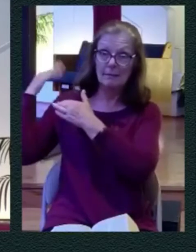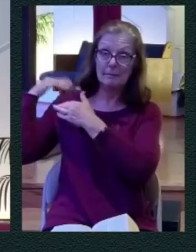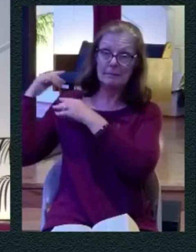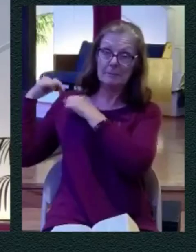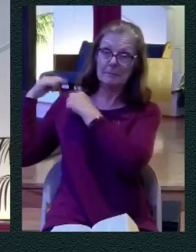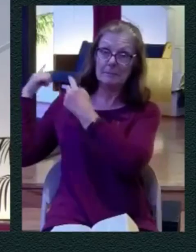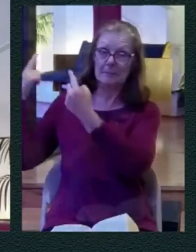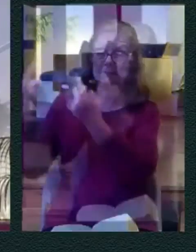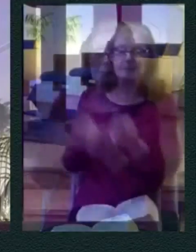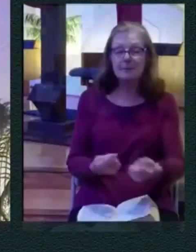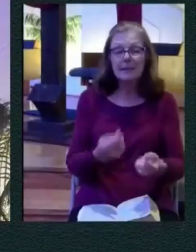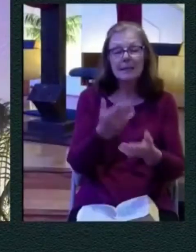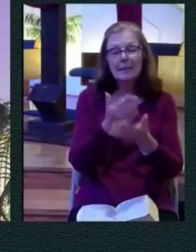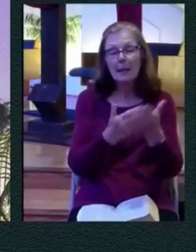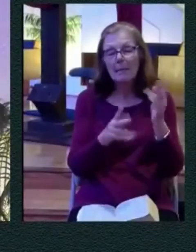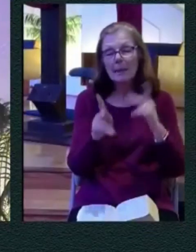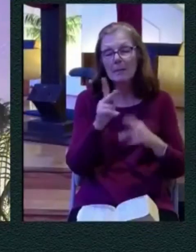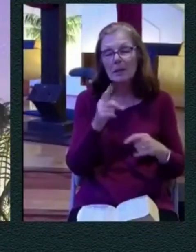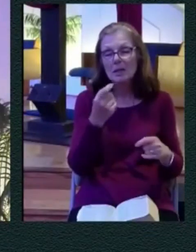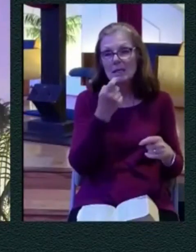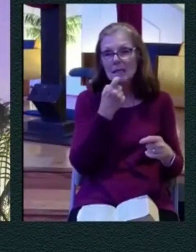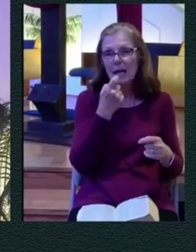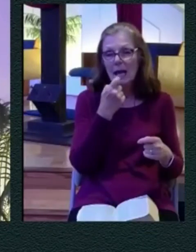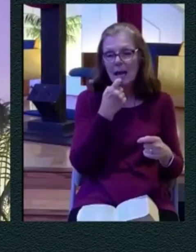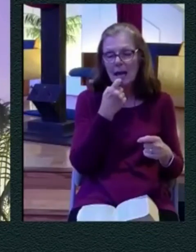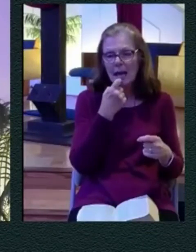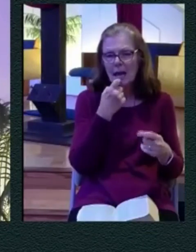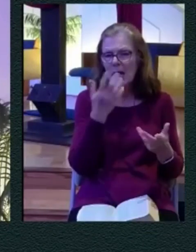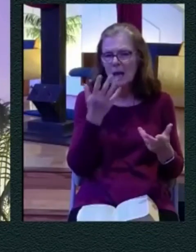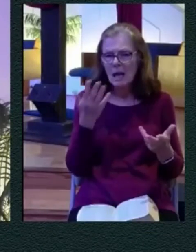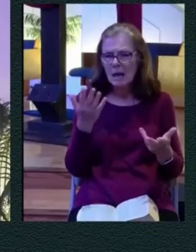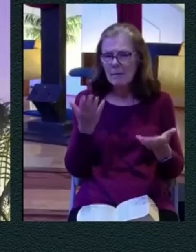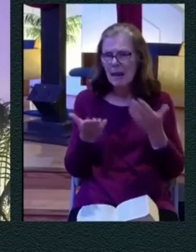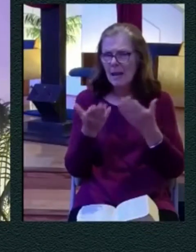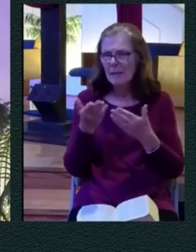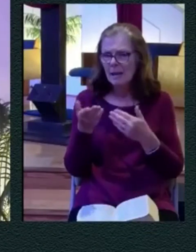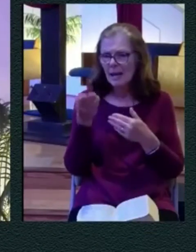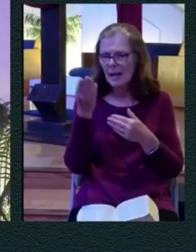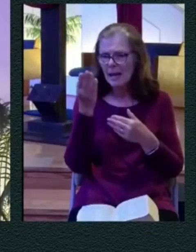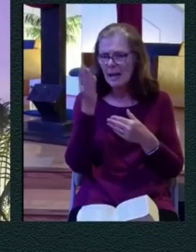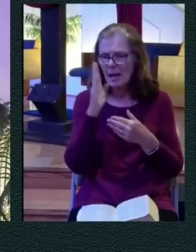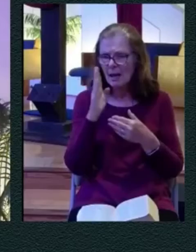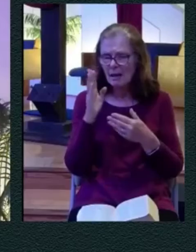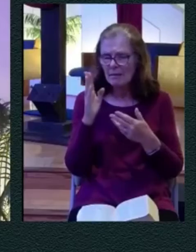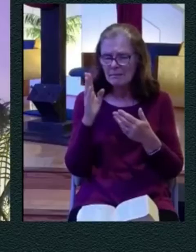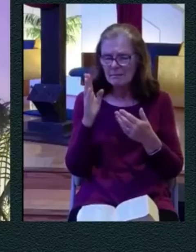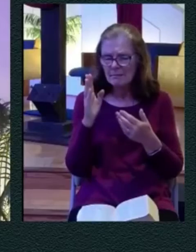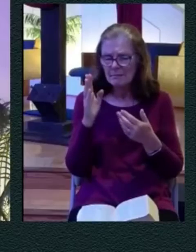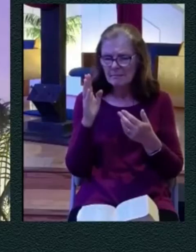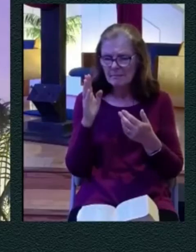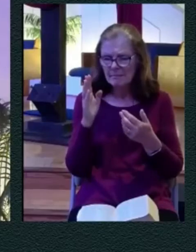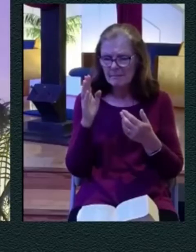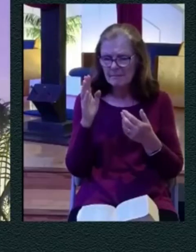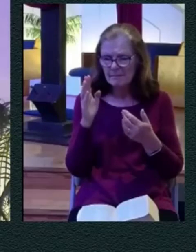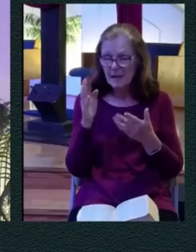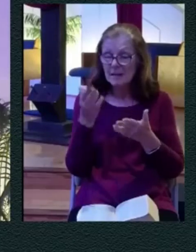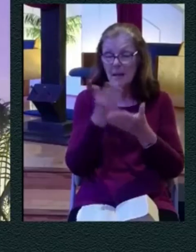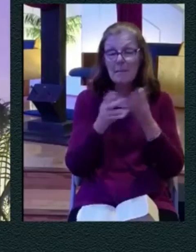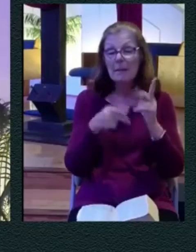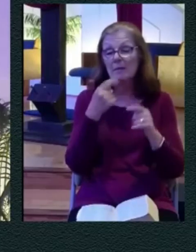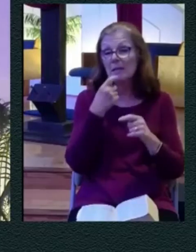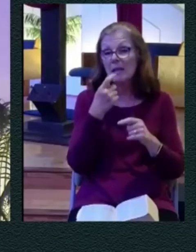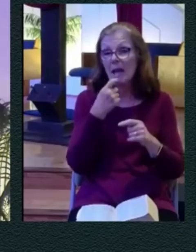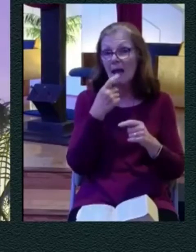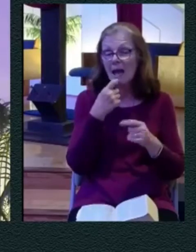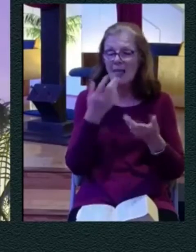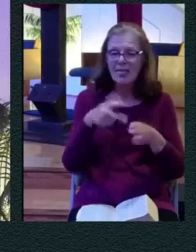Some say that, and they're in attempts to interpret the passage, they say that these horses are just kind of